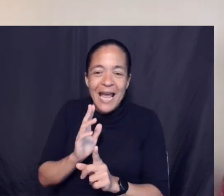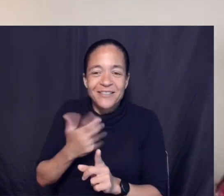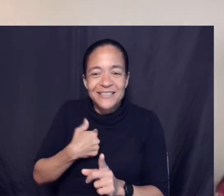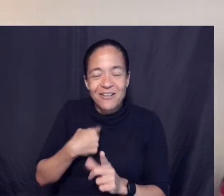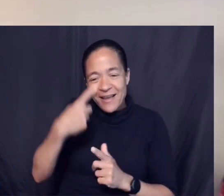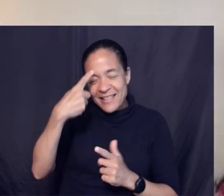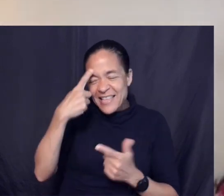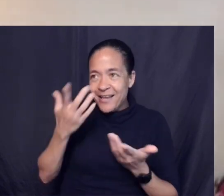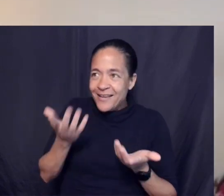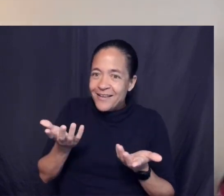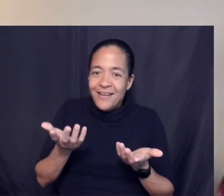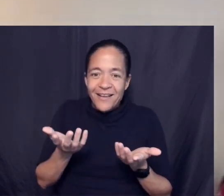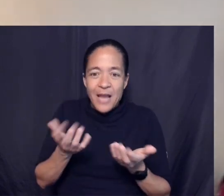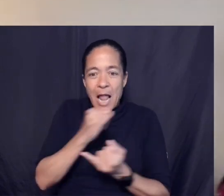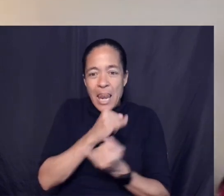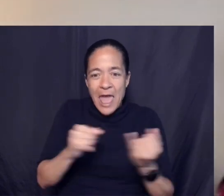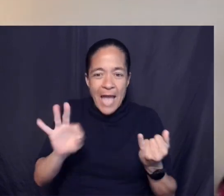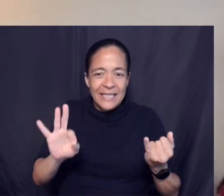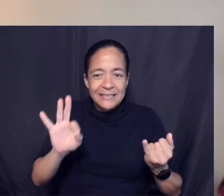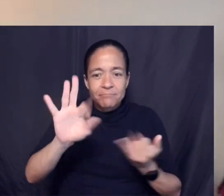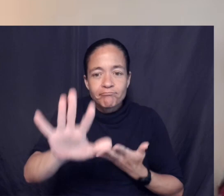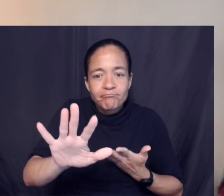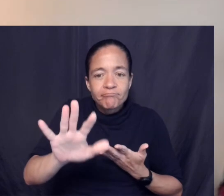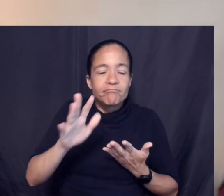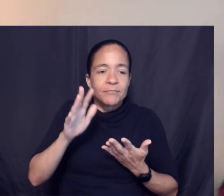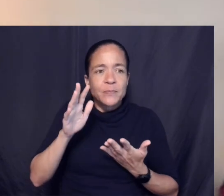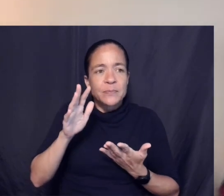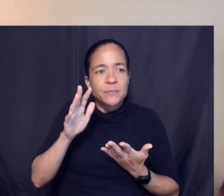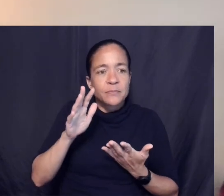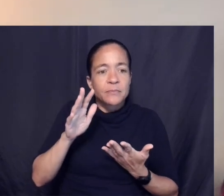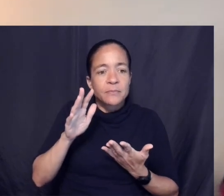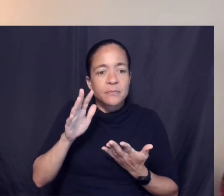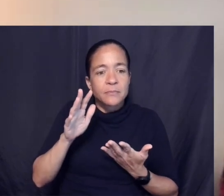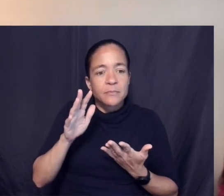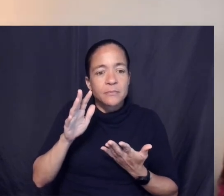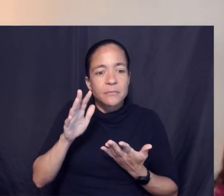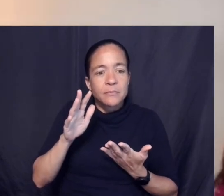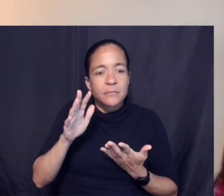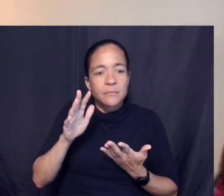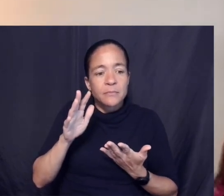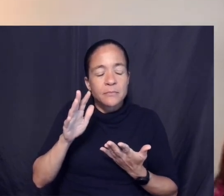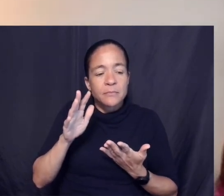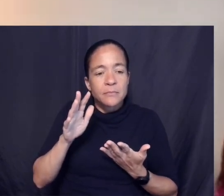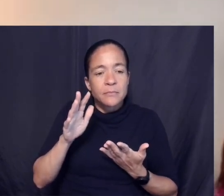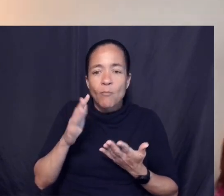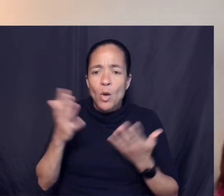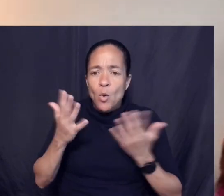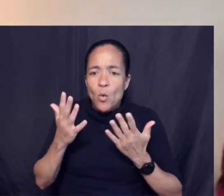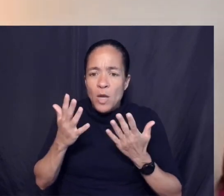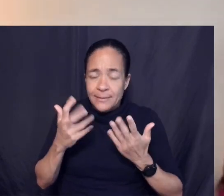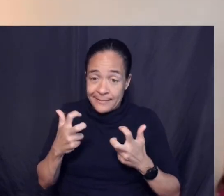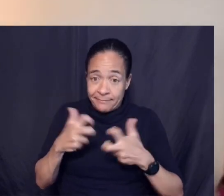think just, I guess, kind of a last remaining remark is I think what's